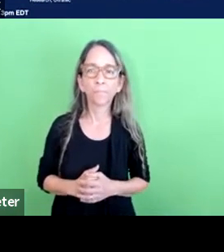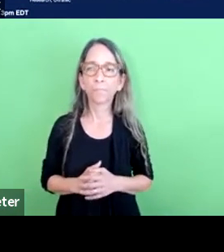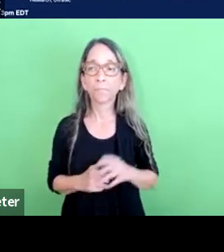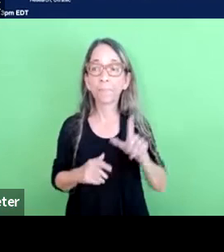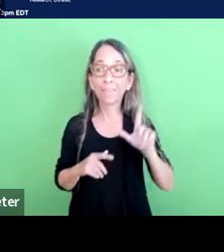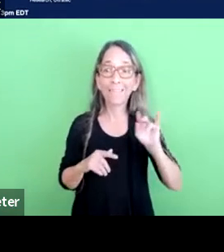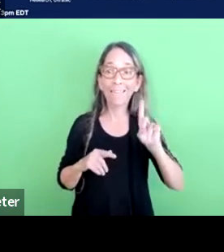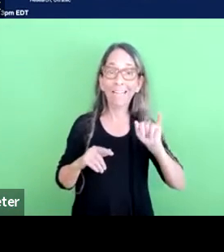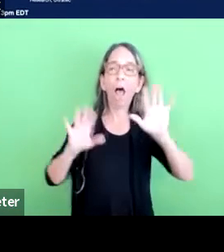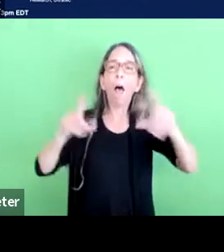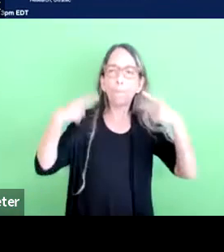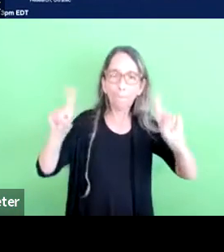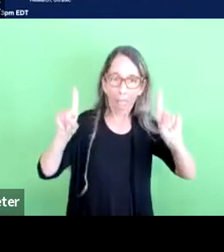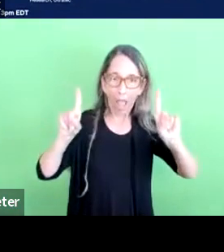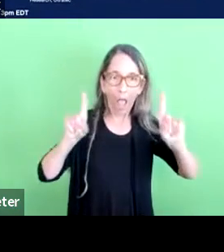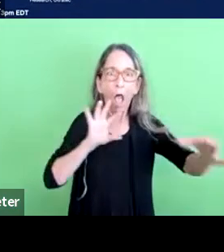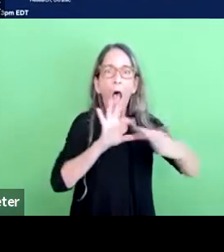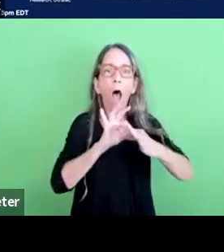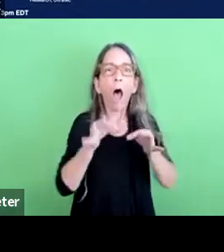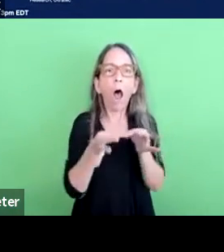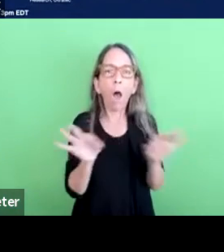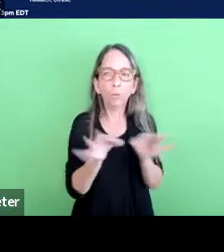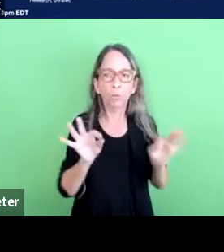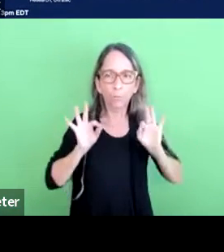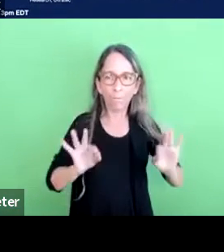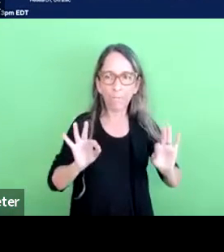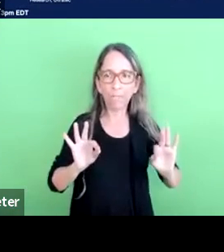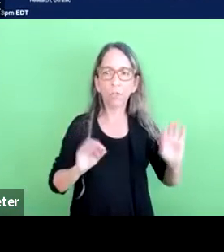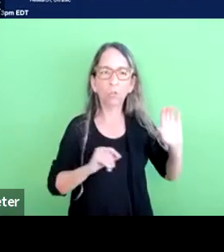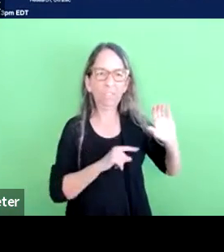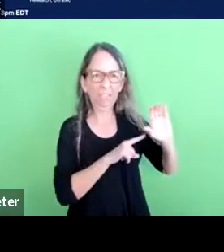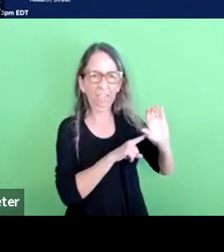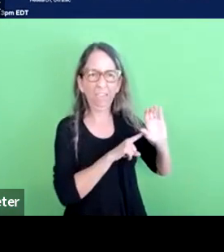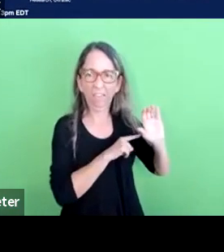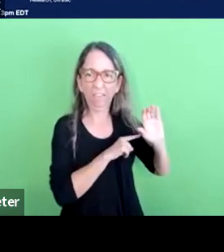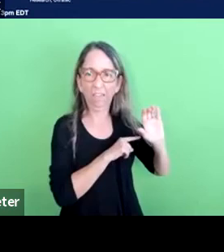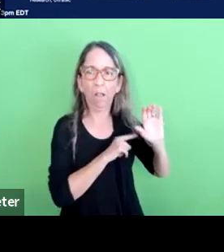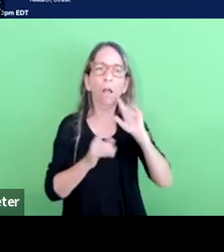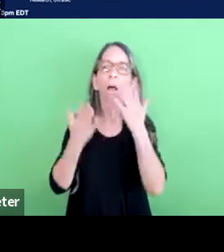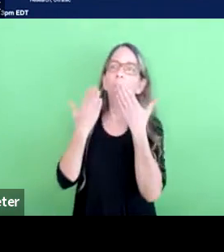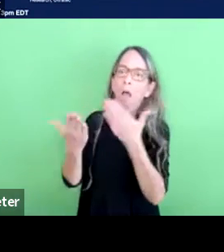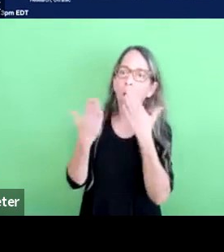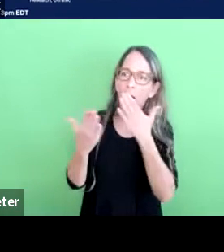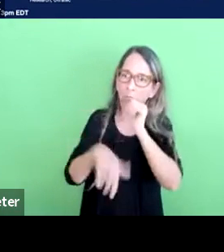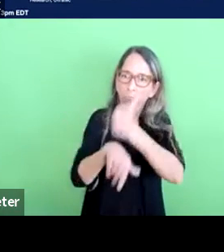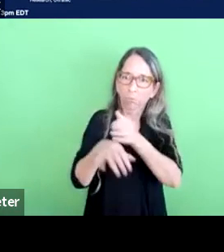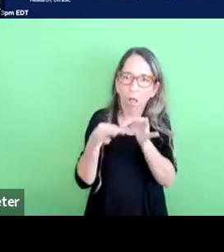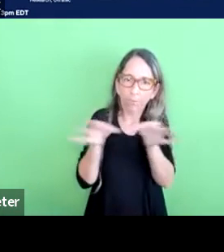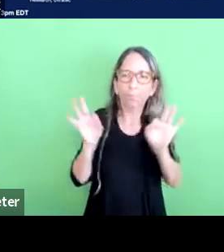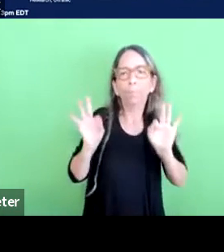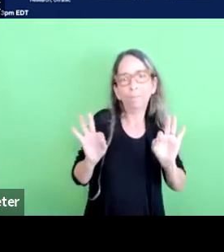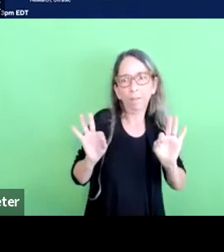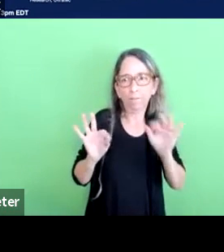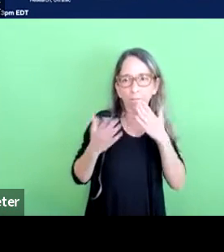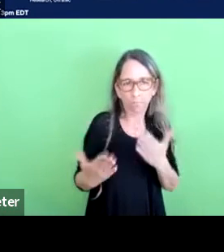Here we go. We've got the captions now. Thank you so much, Captioner. Okay, we'll go ahead and get started.